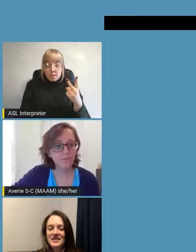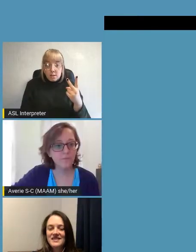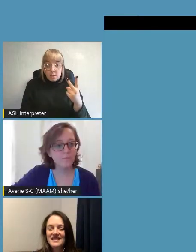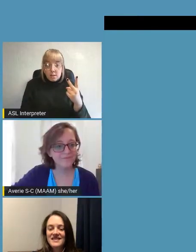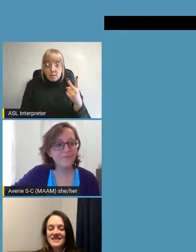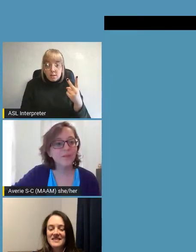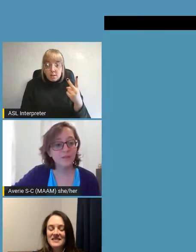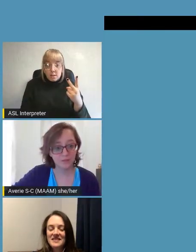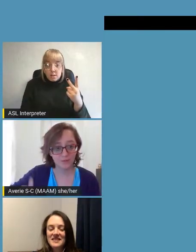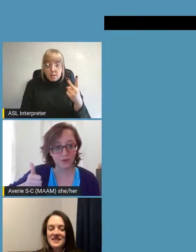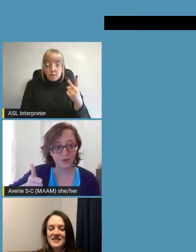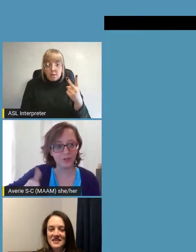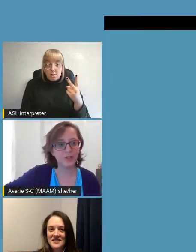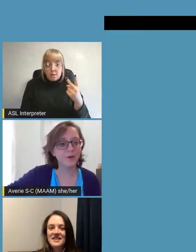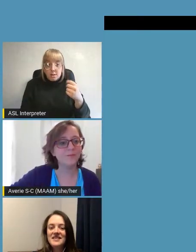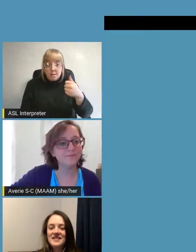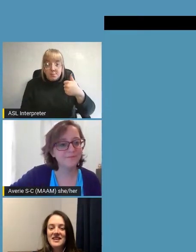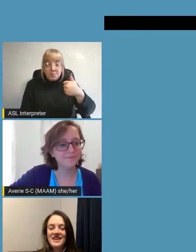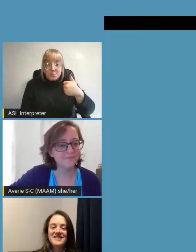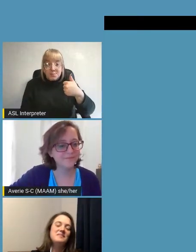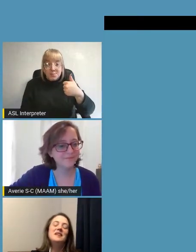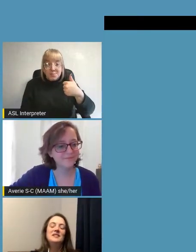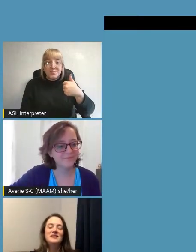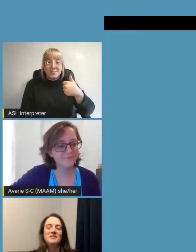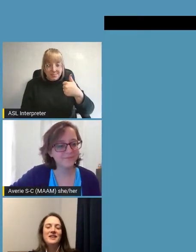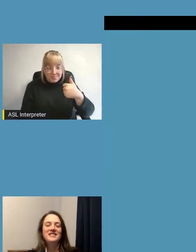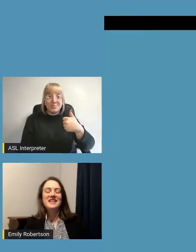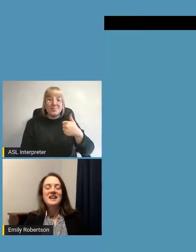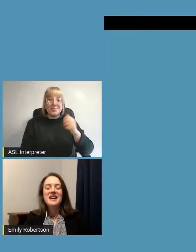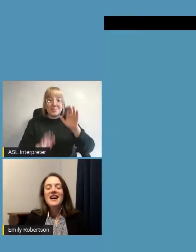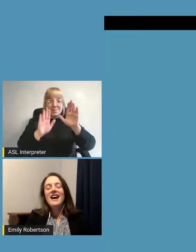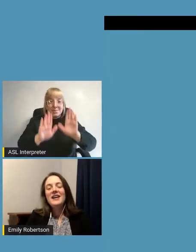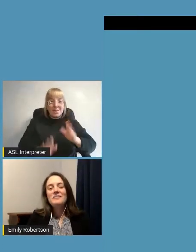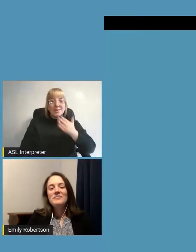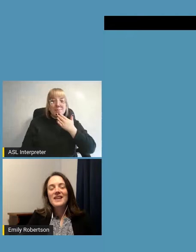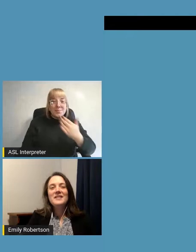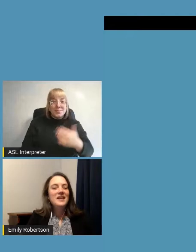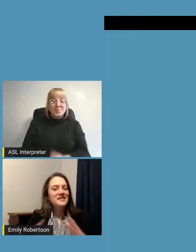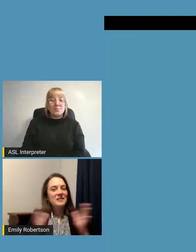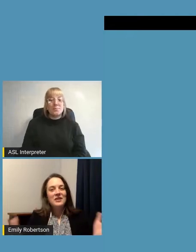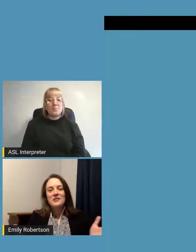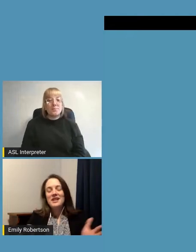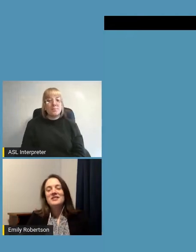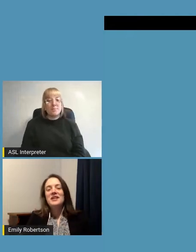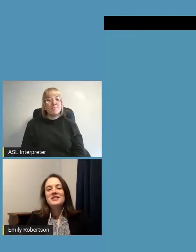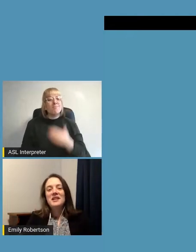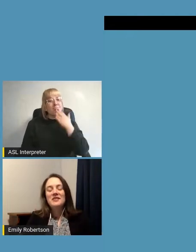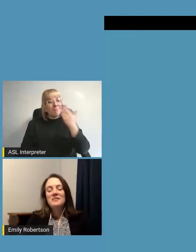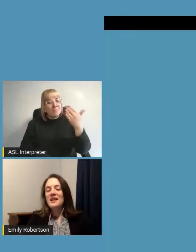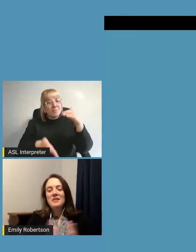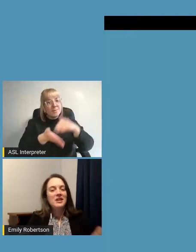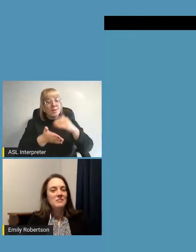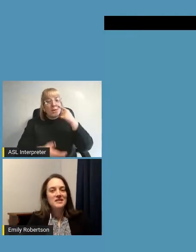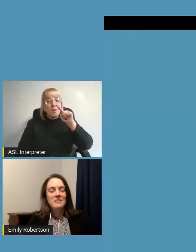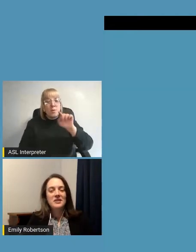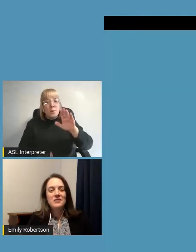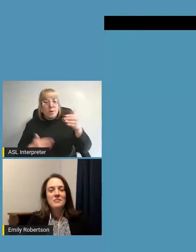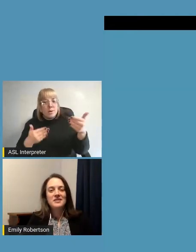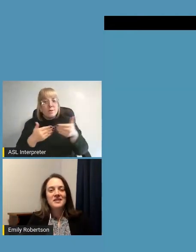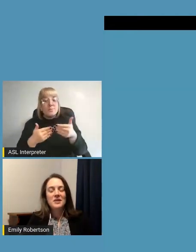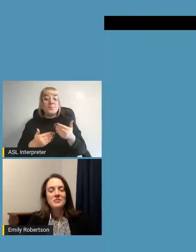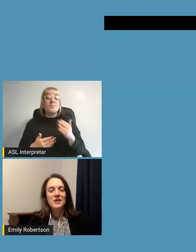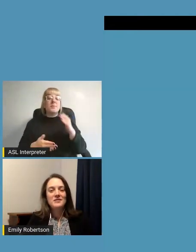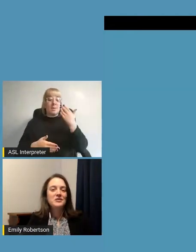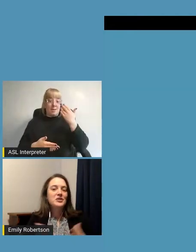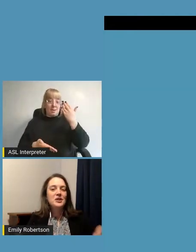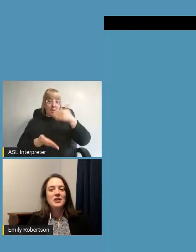Like everything's... You're good to go. Awesome. Thank you so much. Thanks again for that great introduction, Avery. Again, my name is Emily